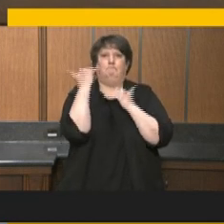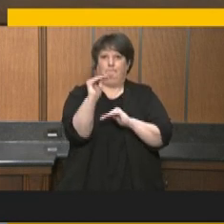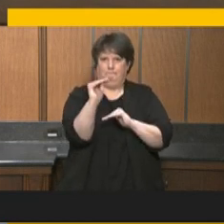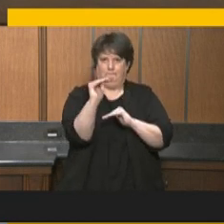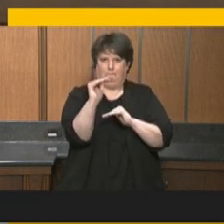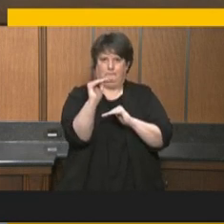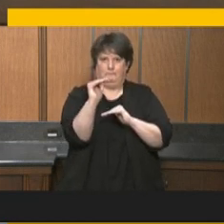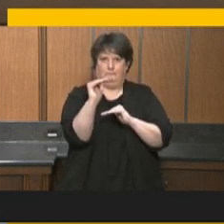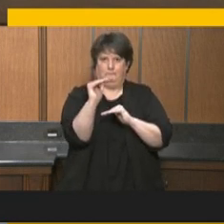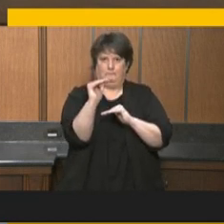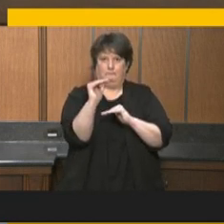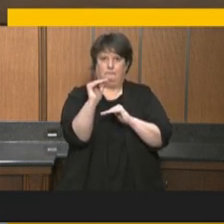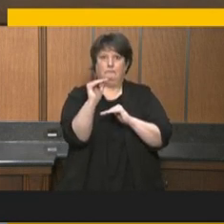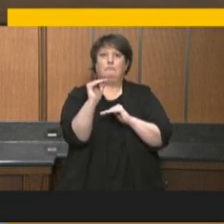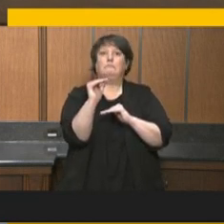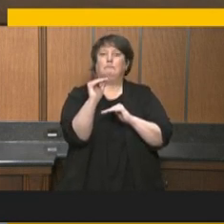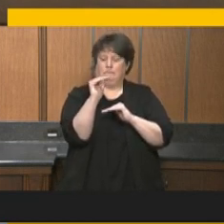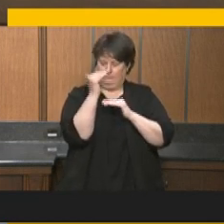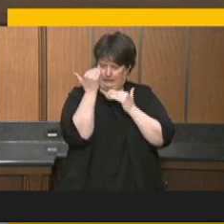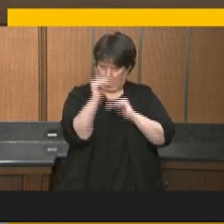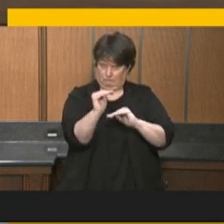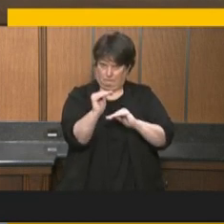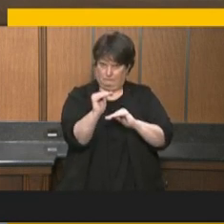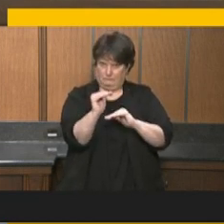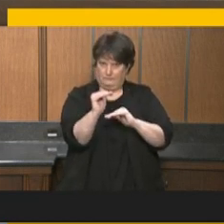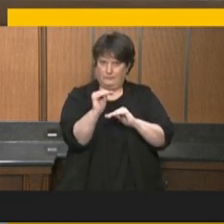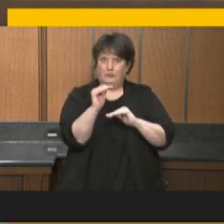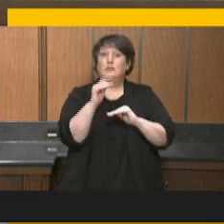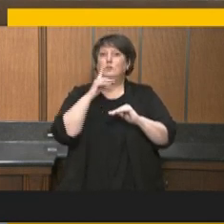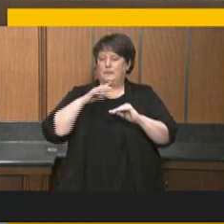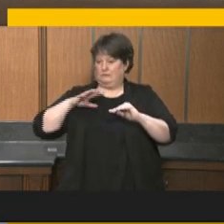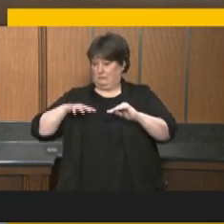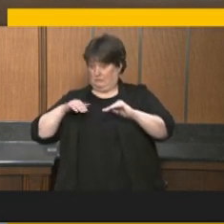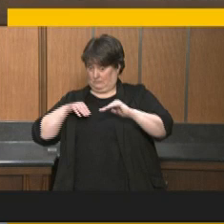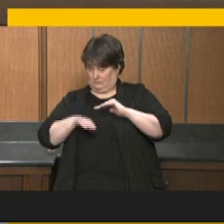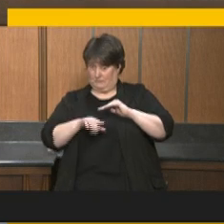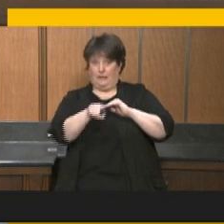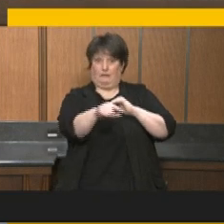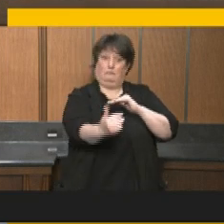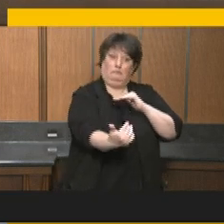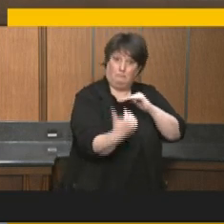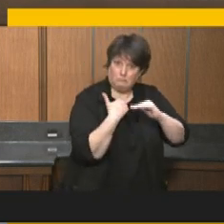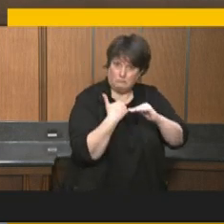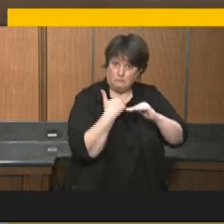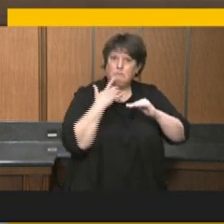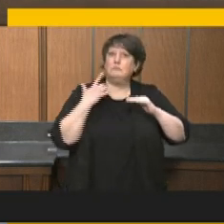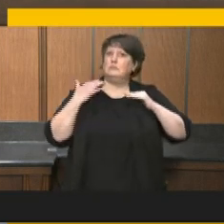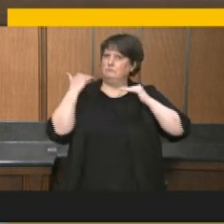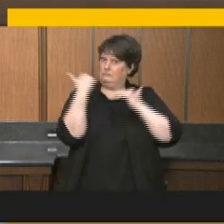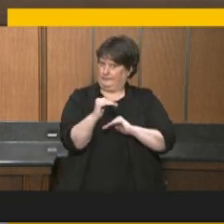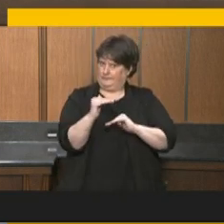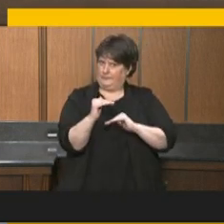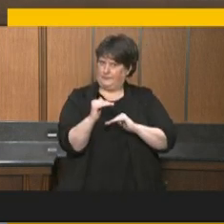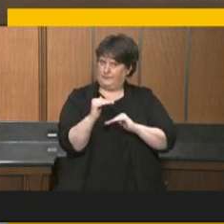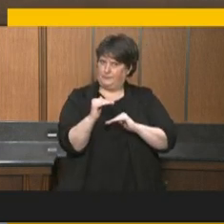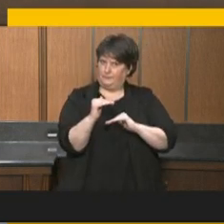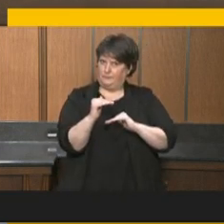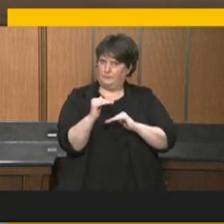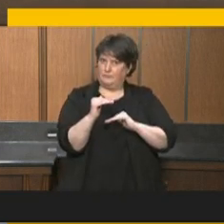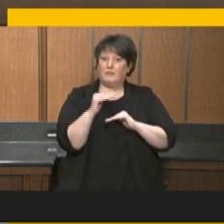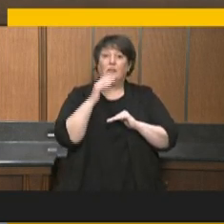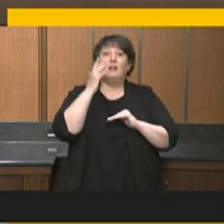at the Canadian-U.S. border of both Canadians and Americans traveling across the border for